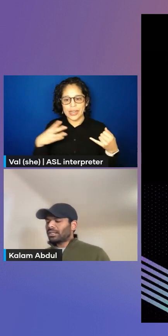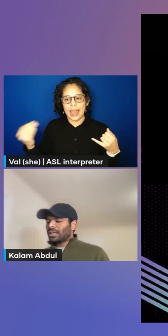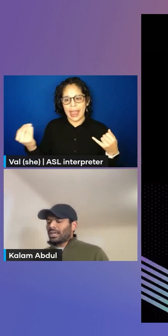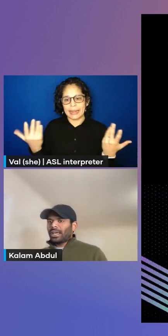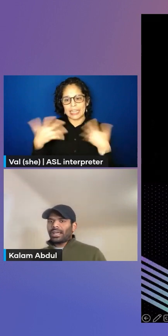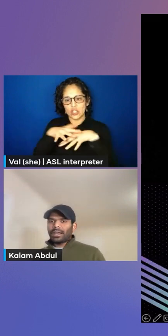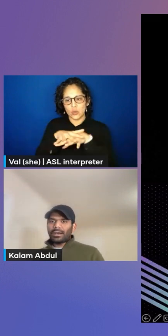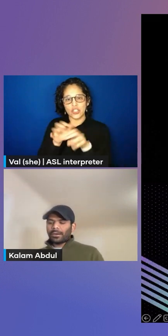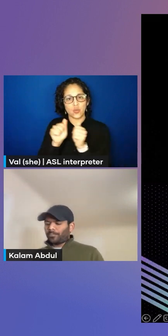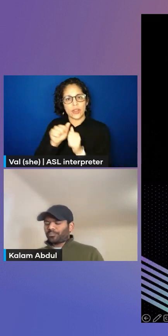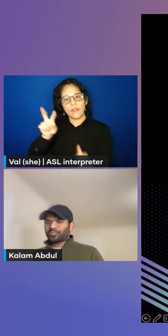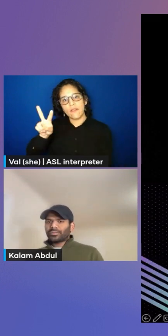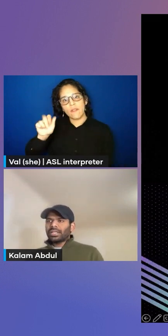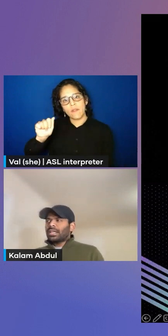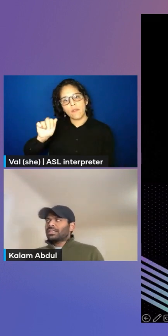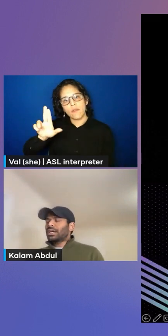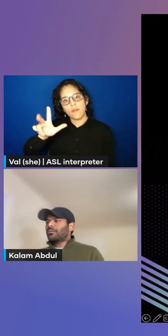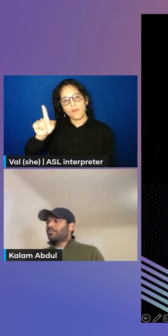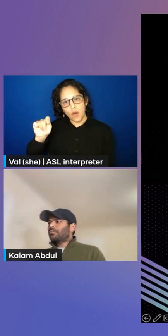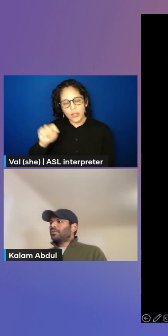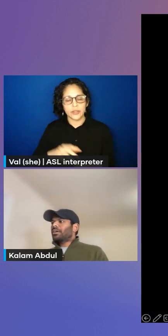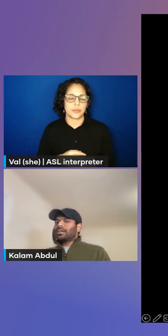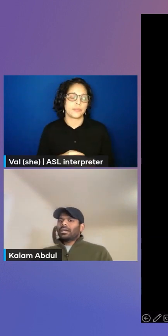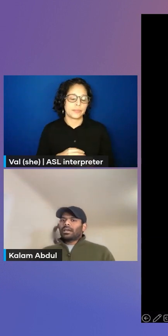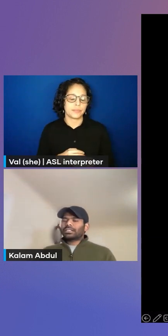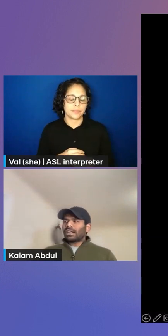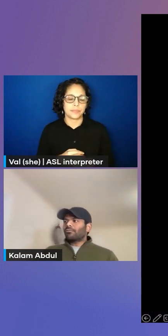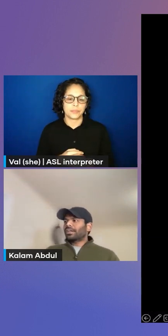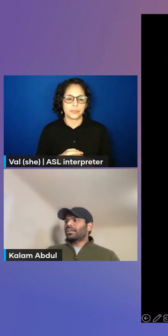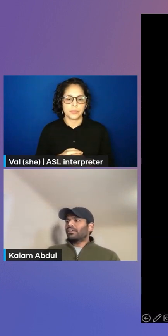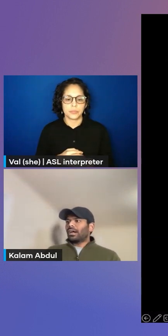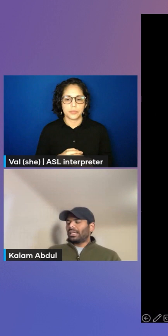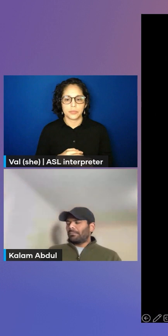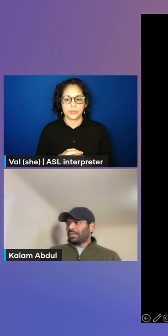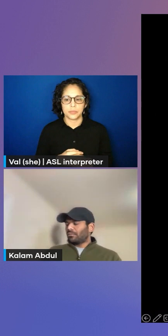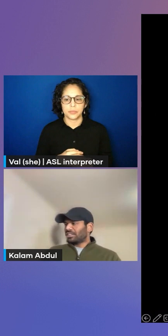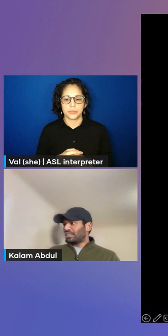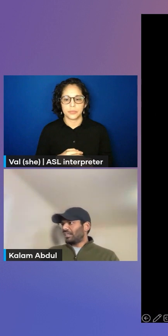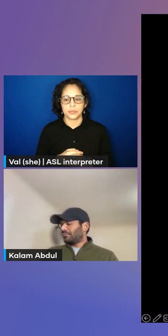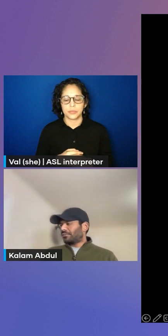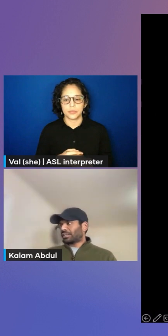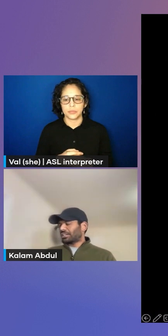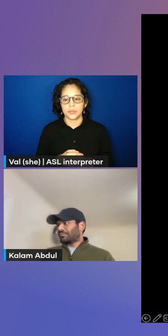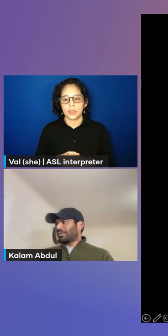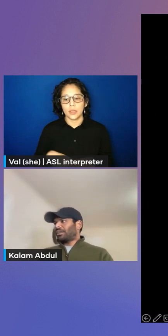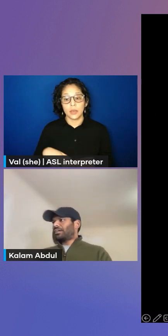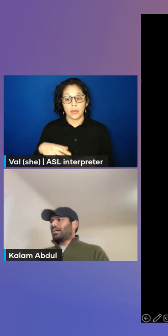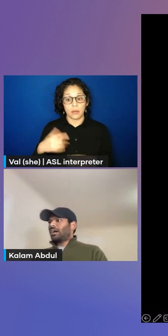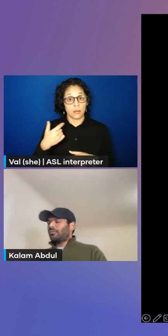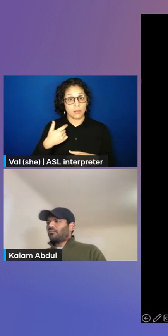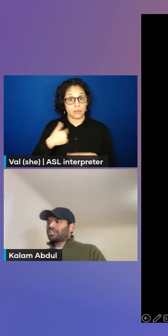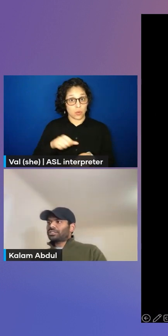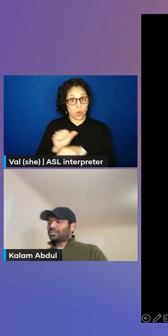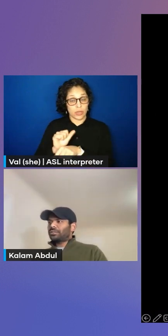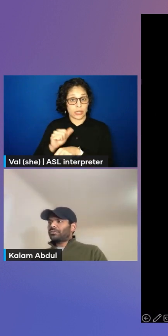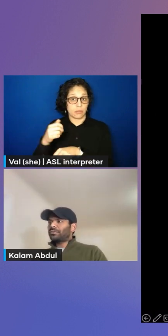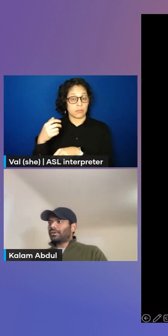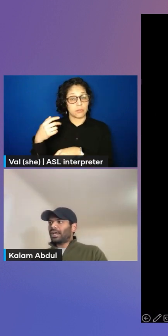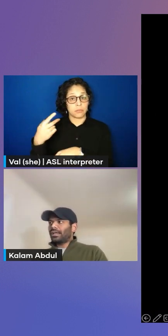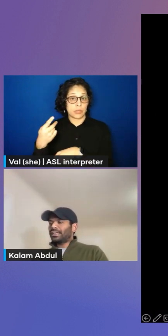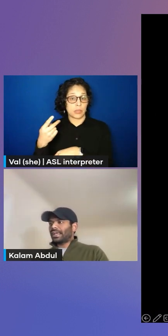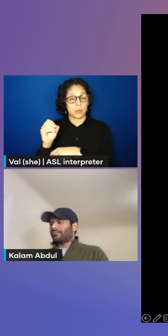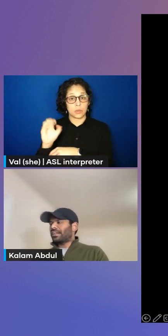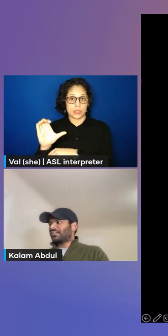vault. Um, so started working on a POC for a customer who wants